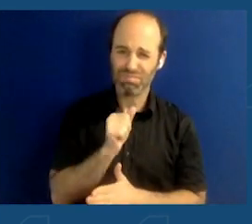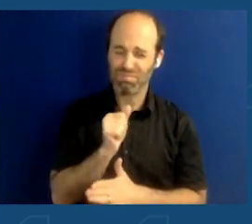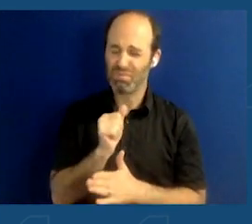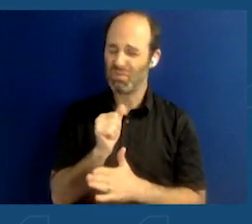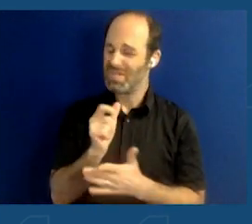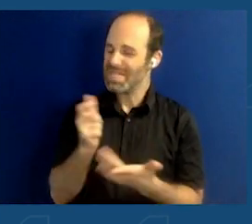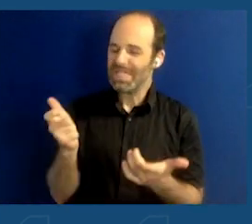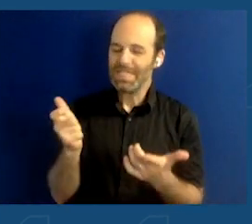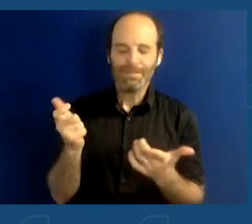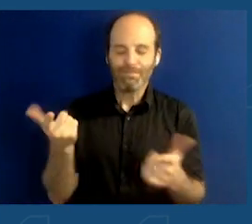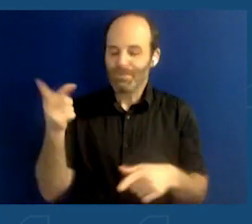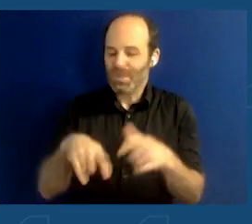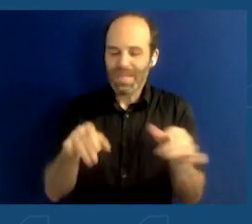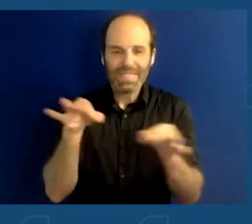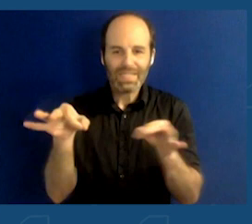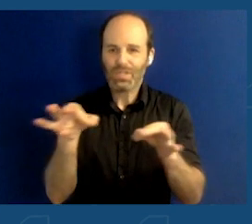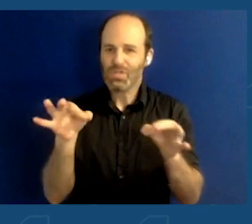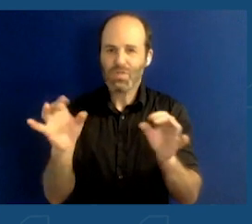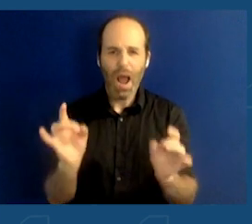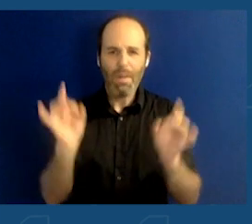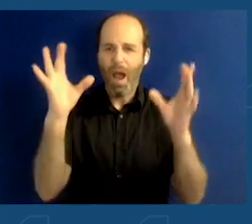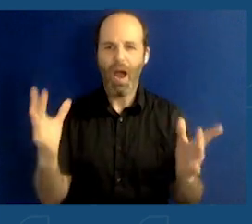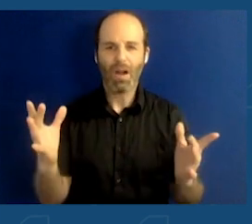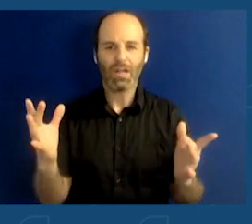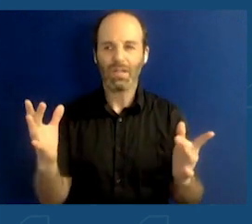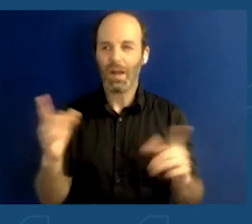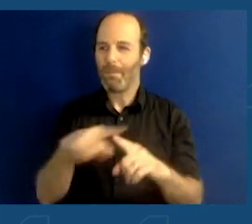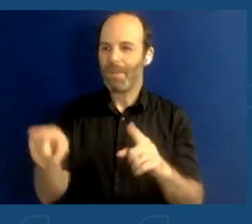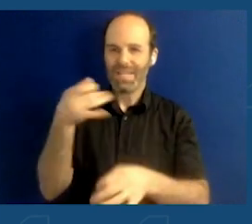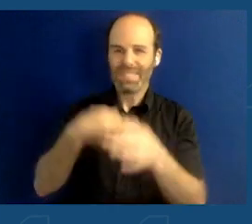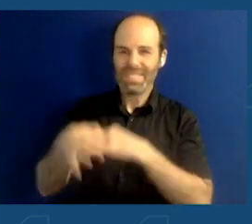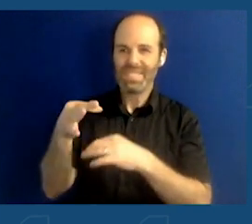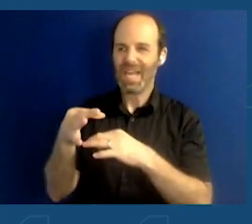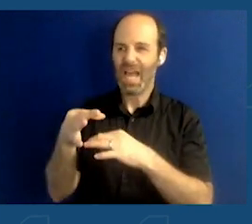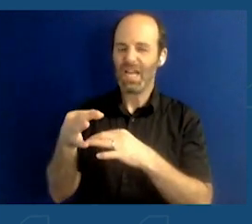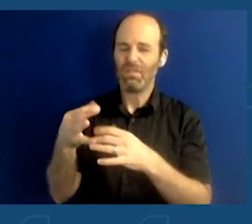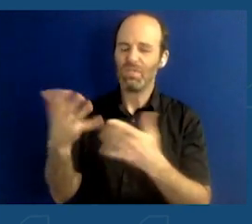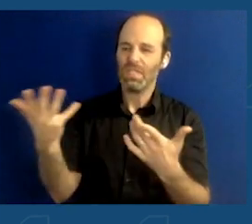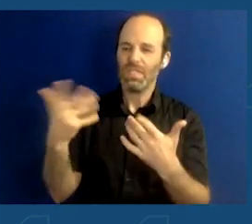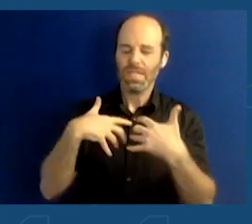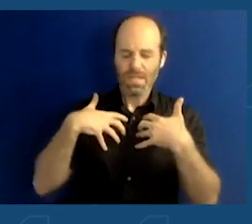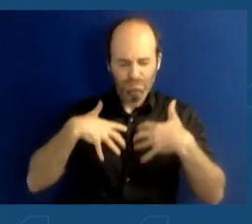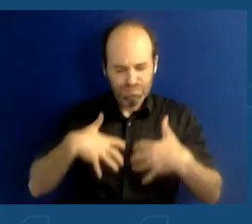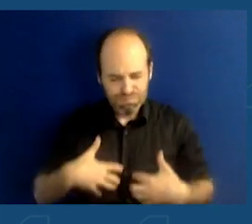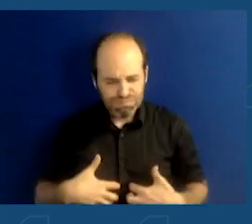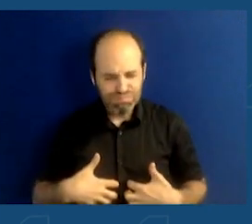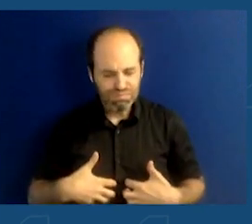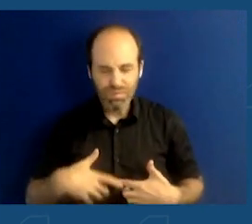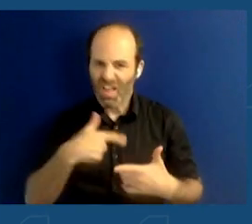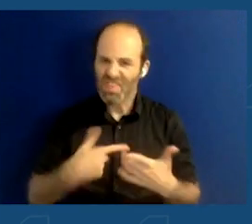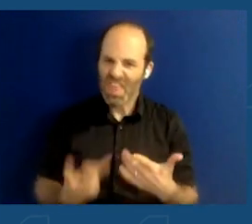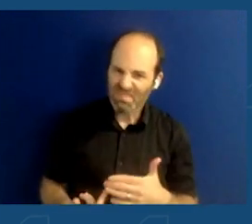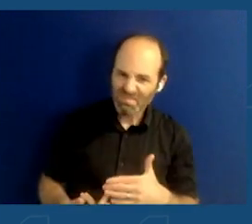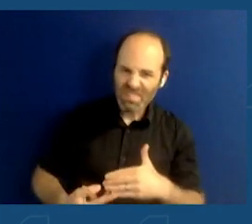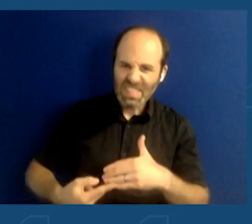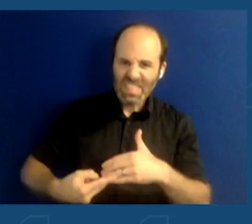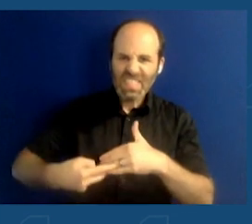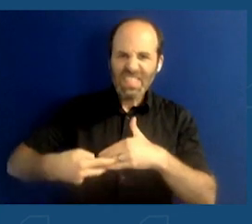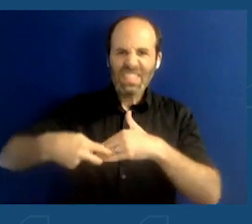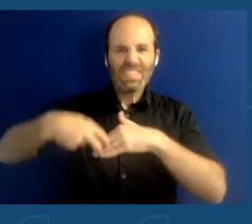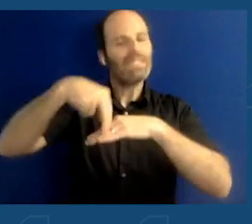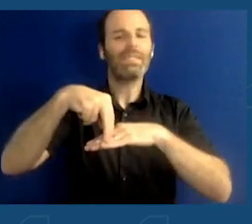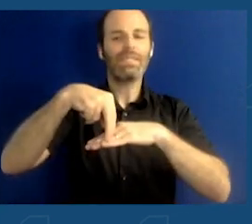succumbing to grief and sadness, they rose from the ashes. They rebuilt, started new lives,